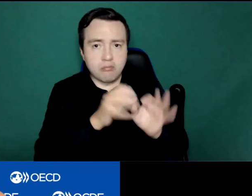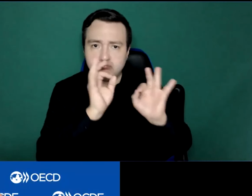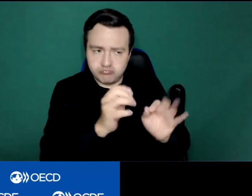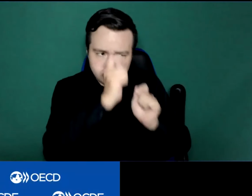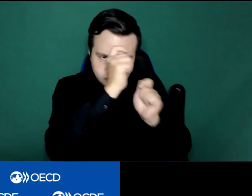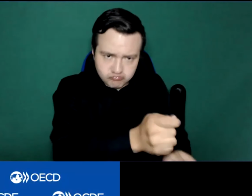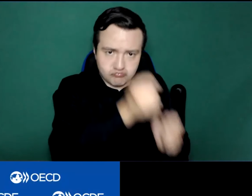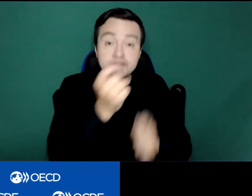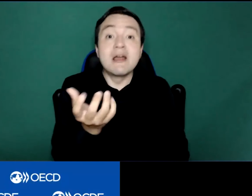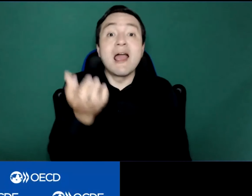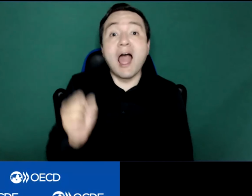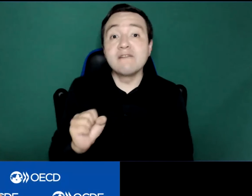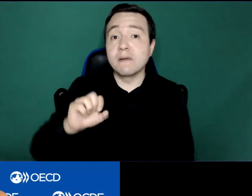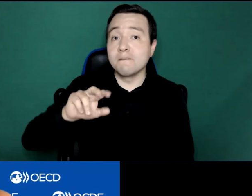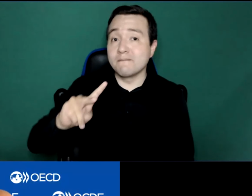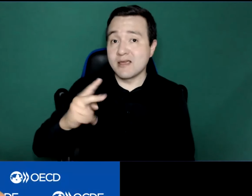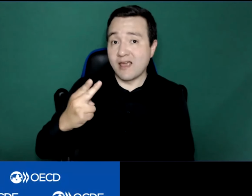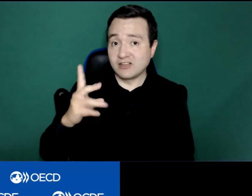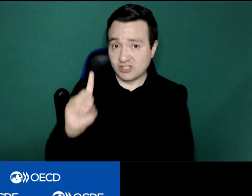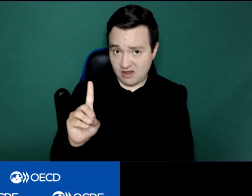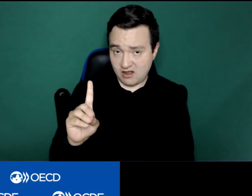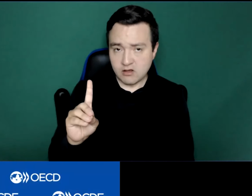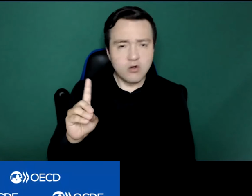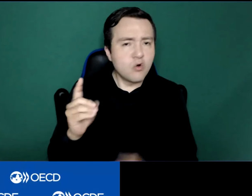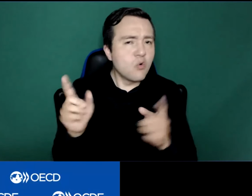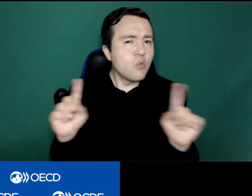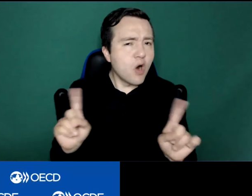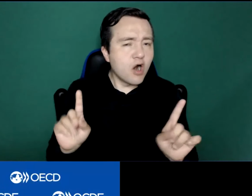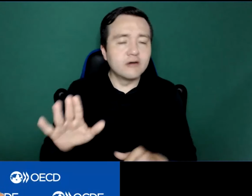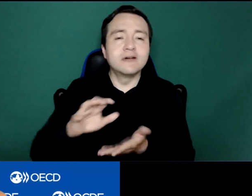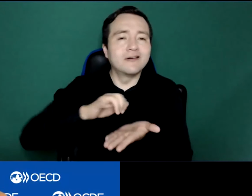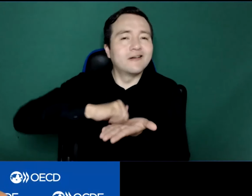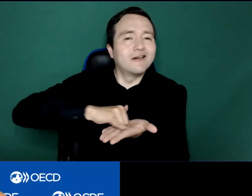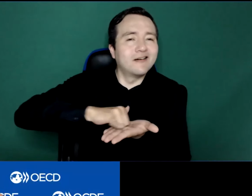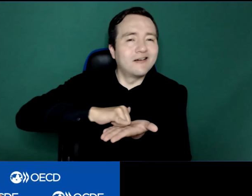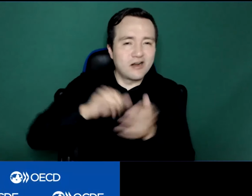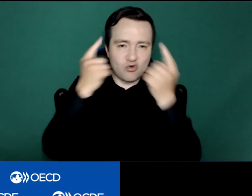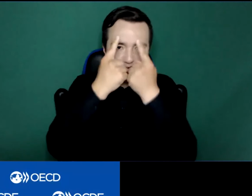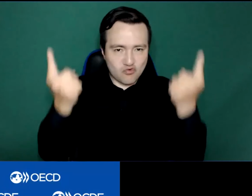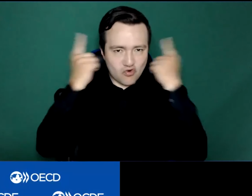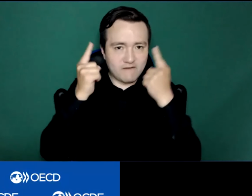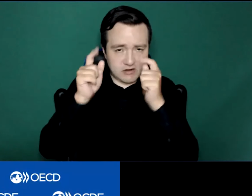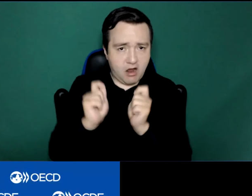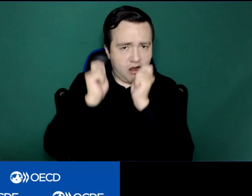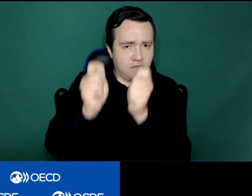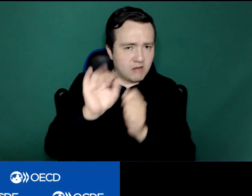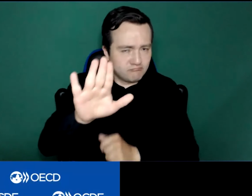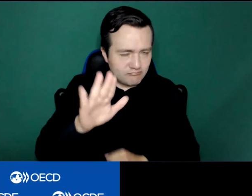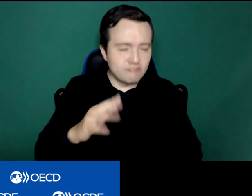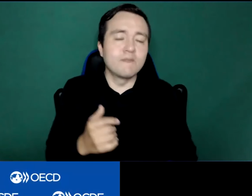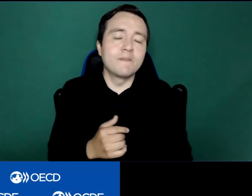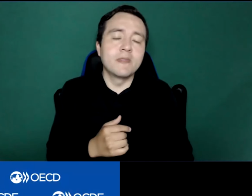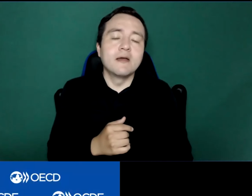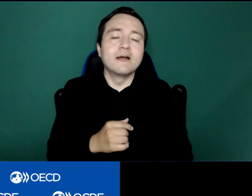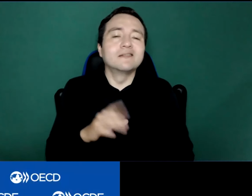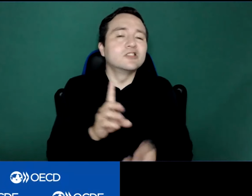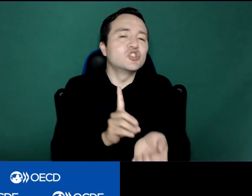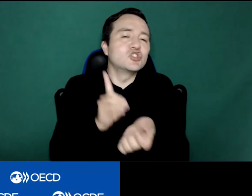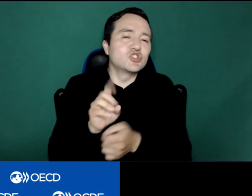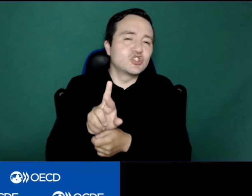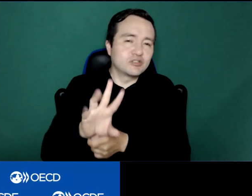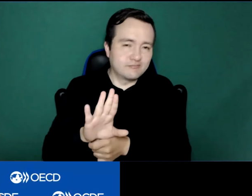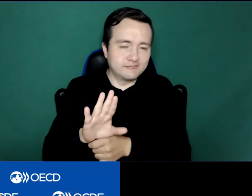And he'll present for us here today on access barriers and experiences in primary healthcare in the region of Latin America and the Caribbean.